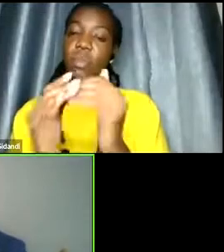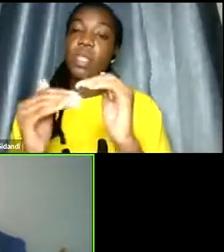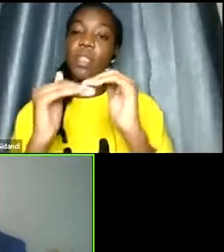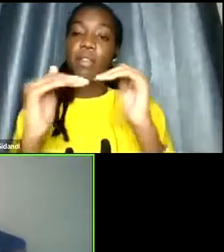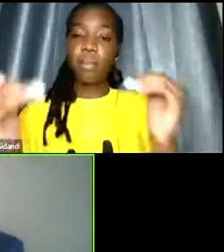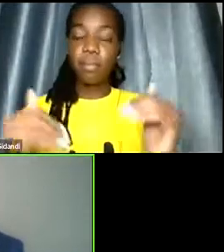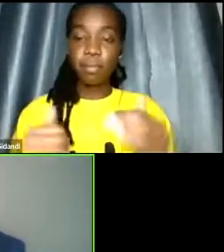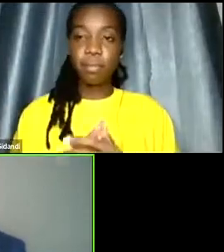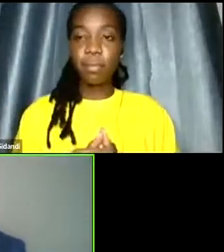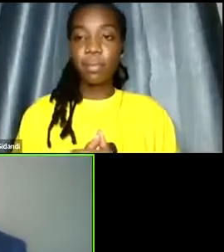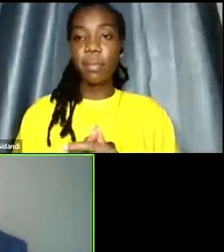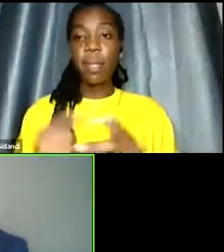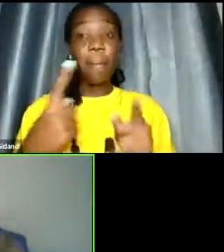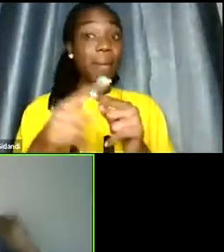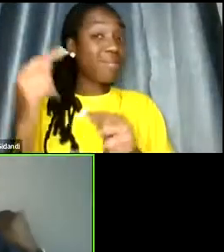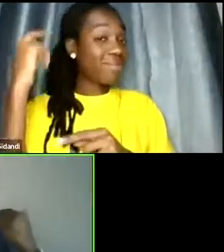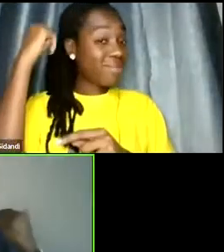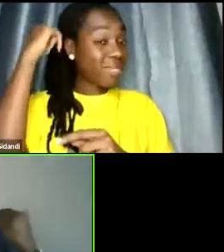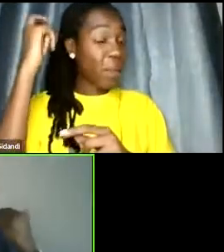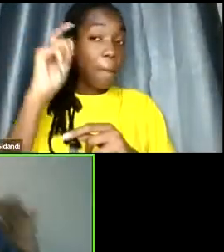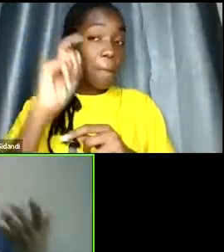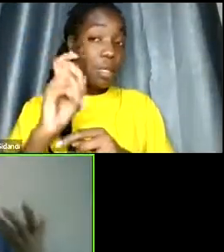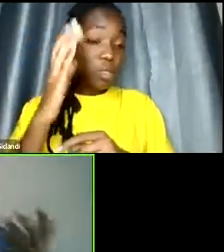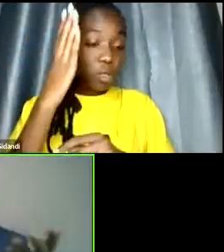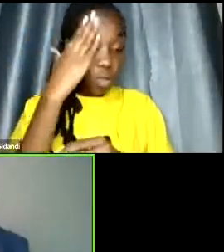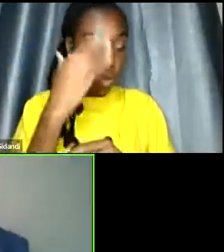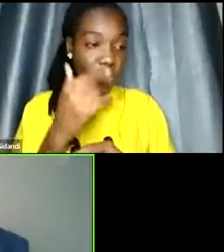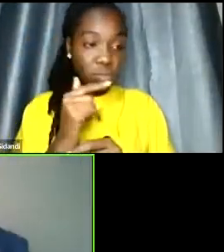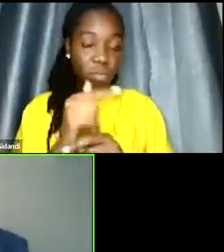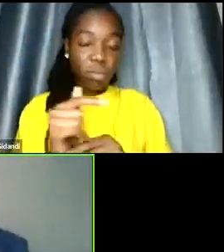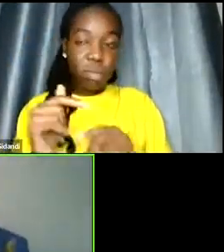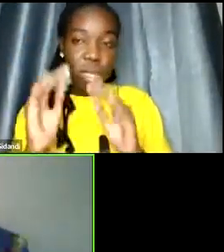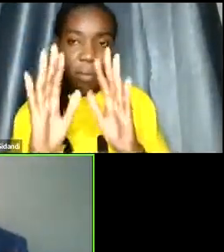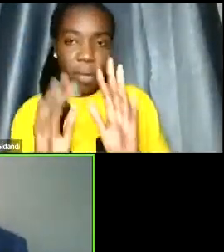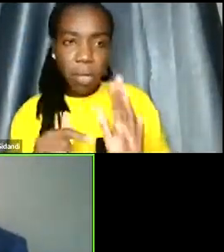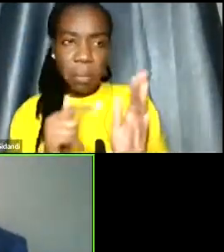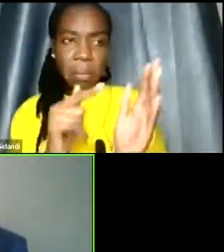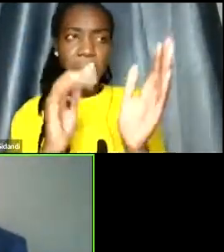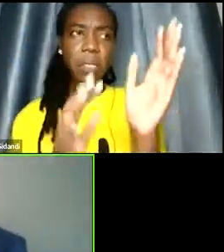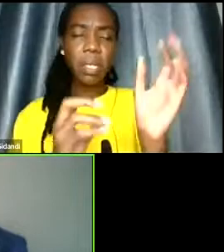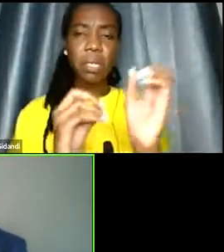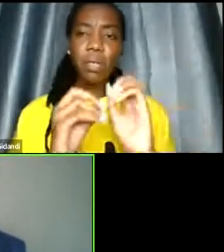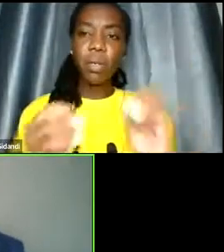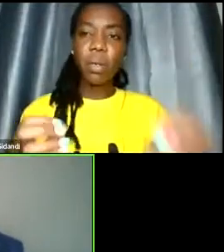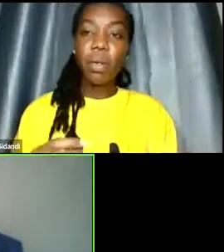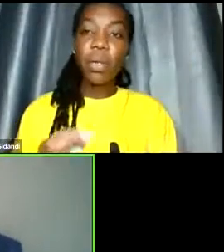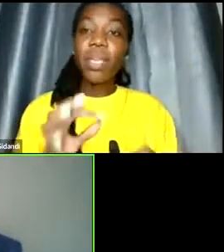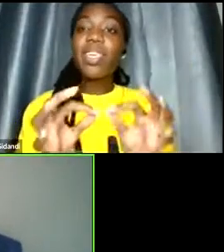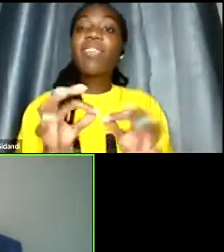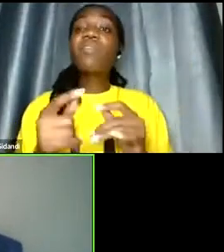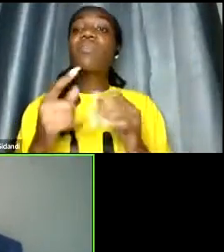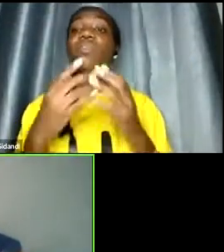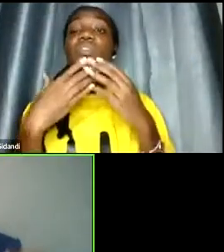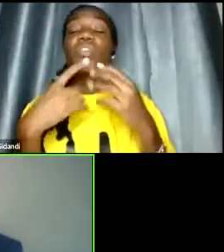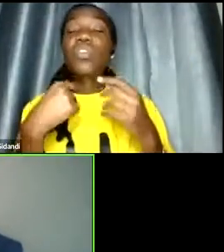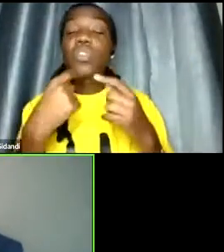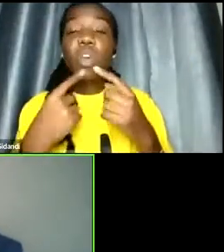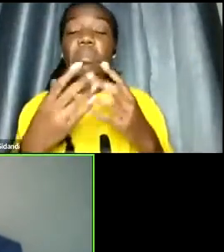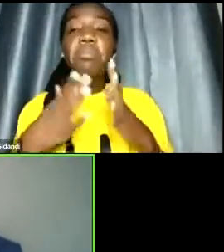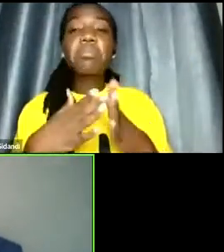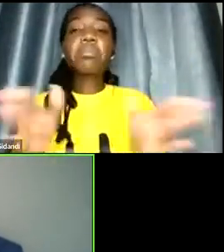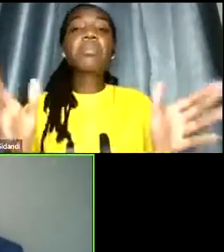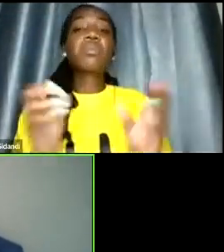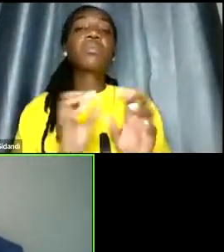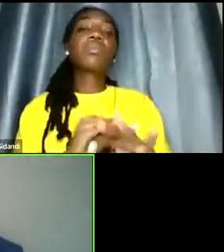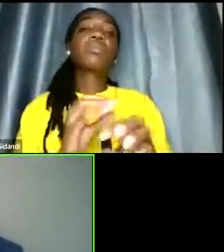support functions. At the back of your mind, you don't have to expose it and talk about it openly because it can lead to disengagement, right? Over to you,